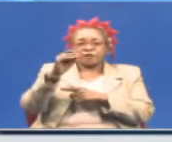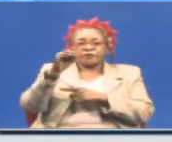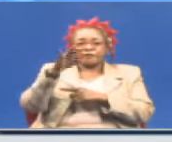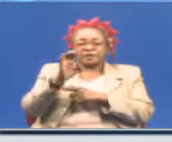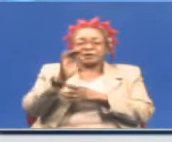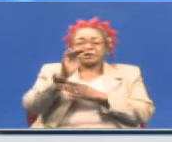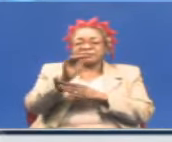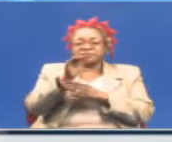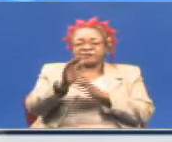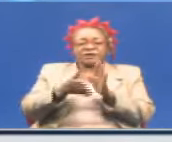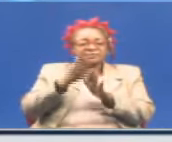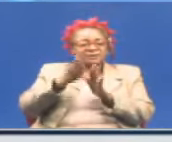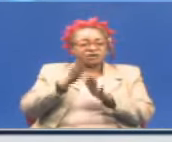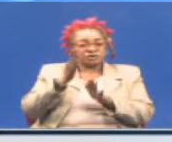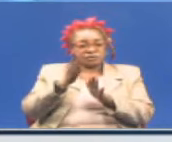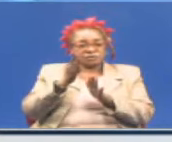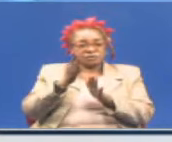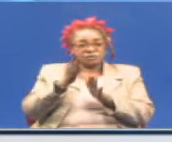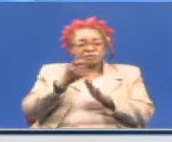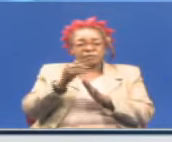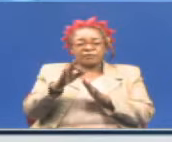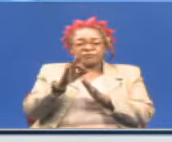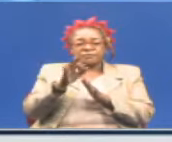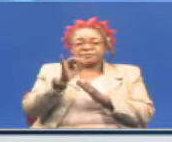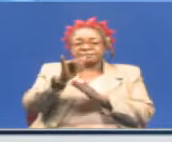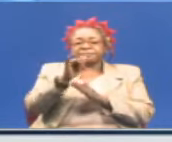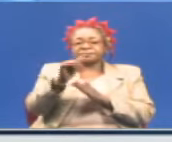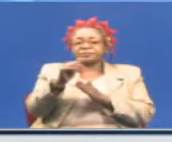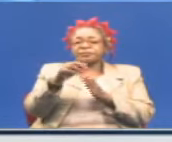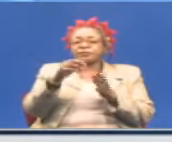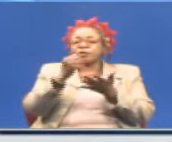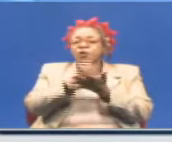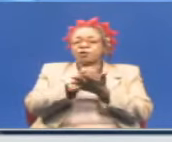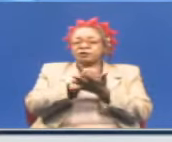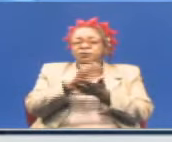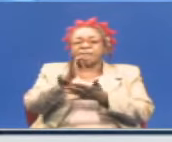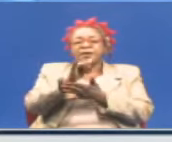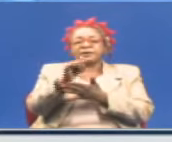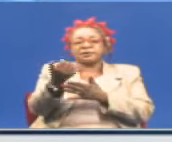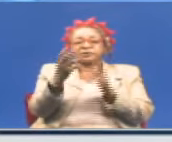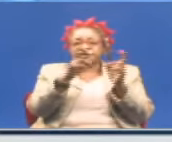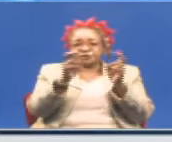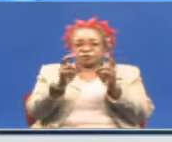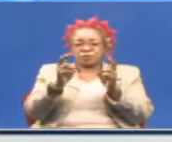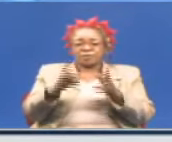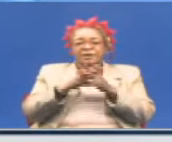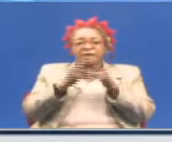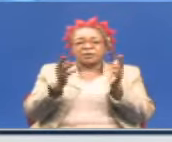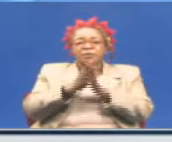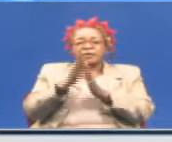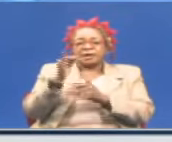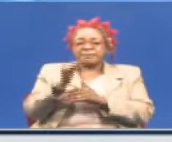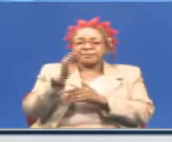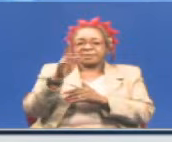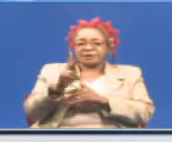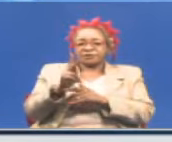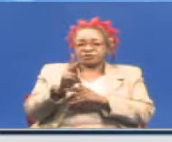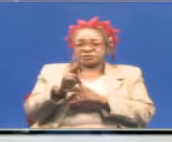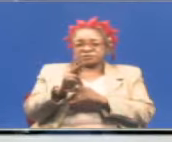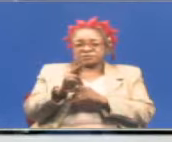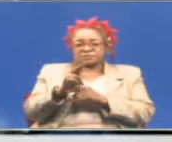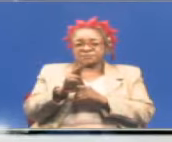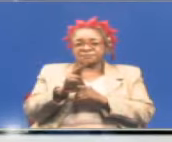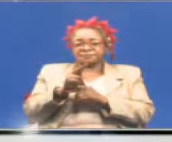the expedition of the forensic audit on the matter. We begin tonight with NTV's Ibrahim Karanja.